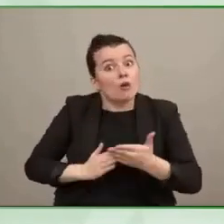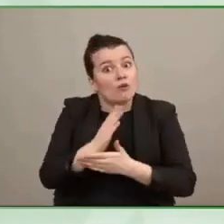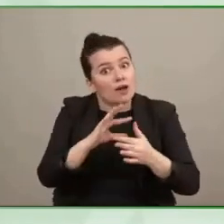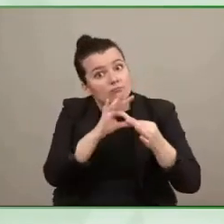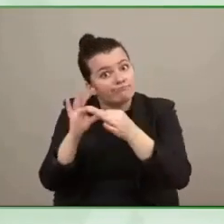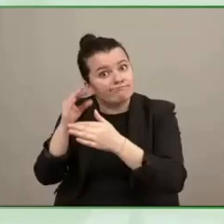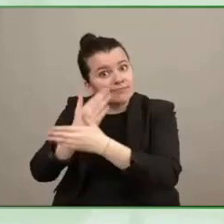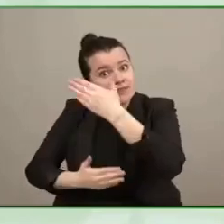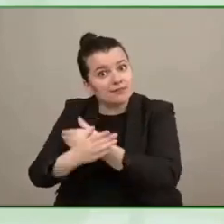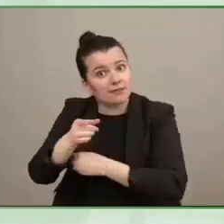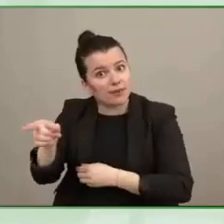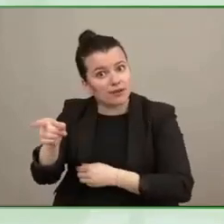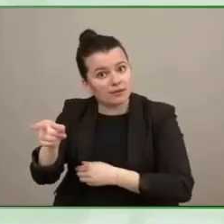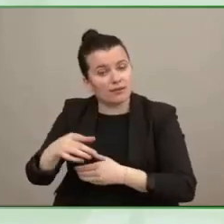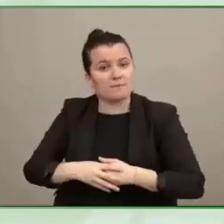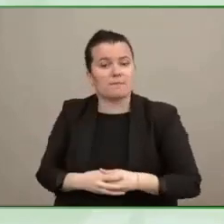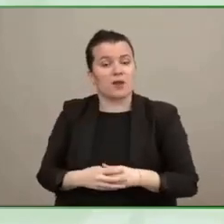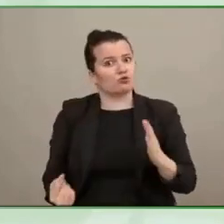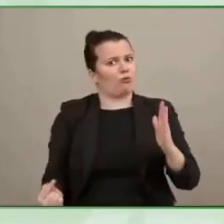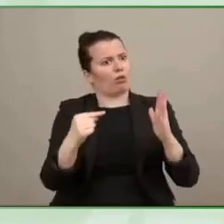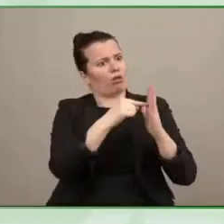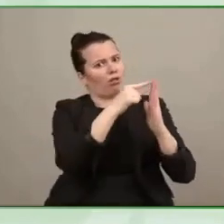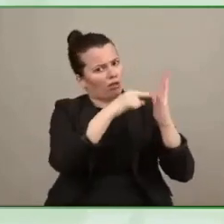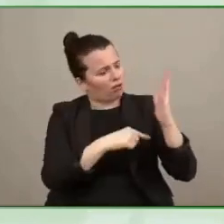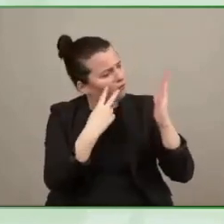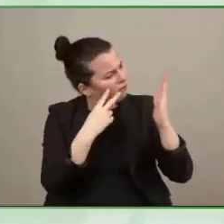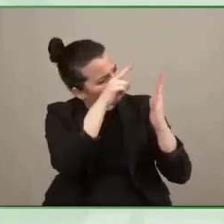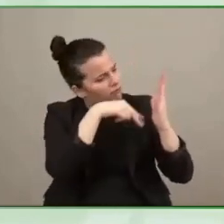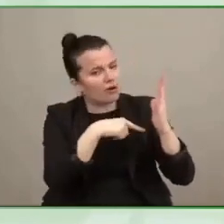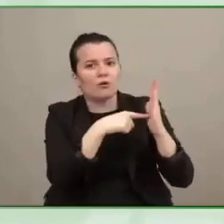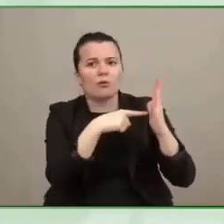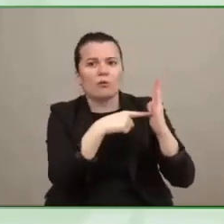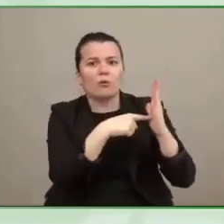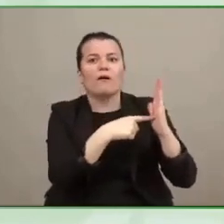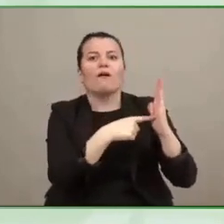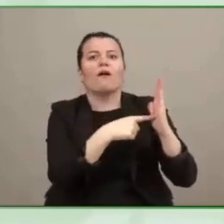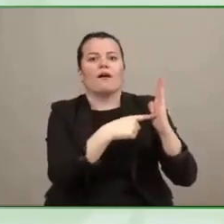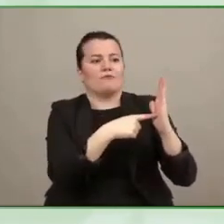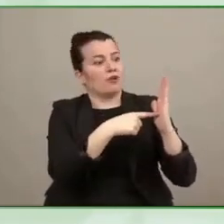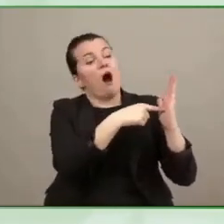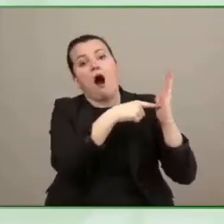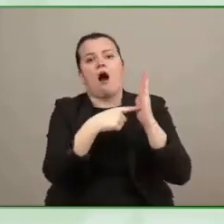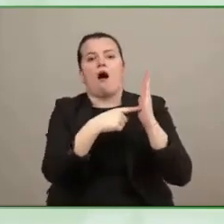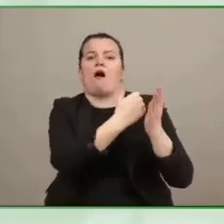this law, we can make advocacy or any